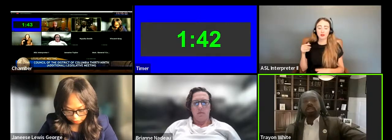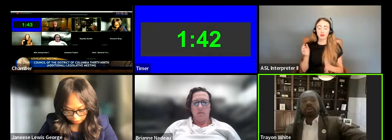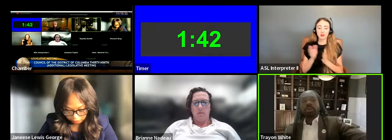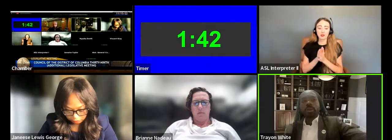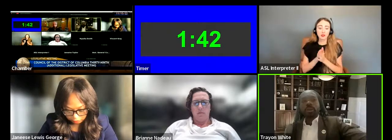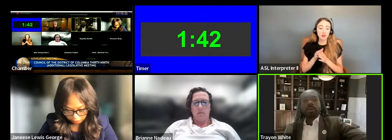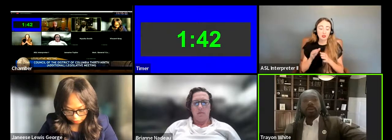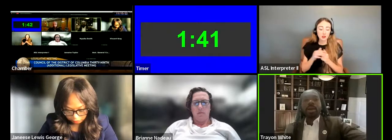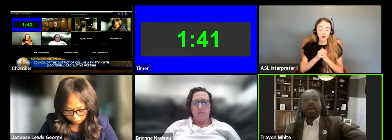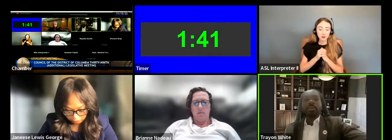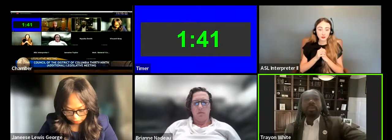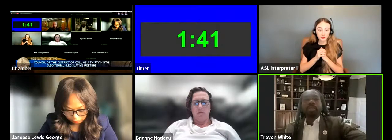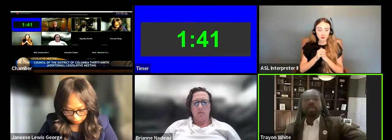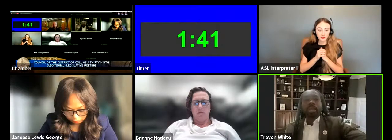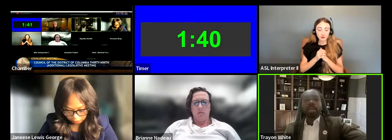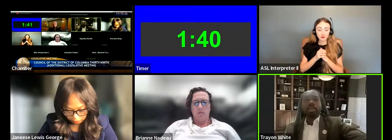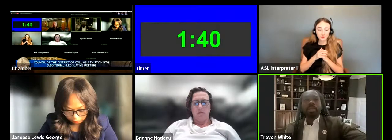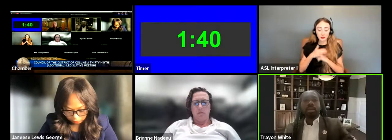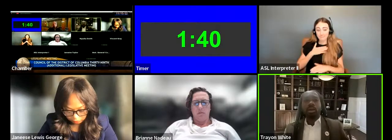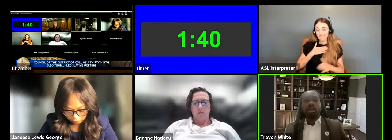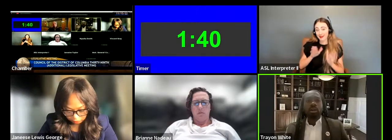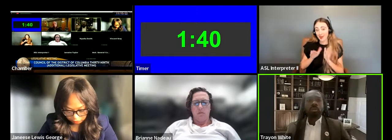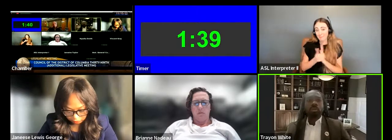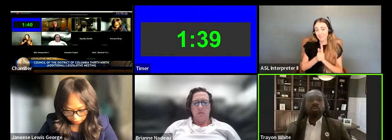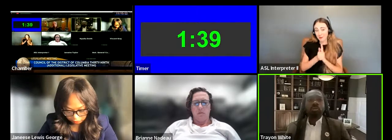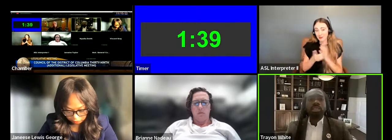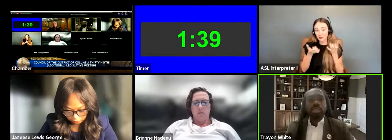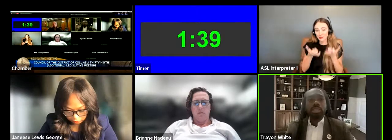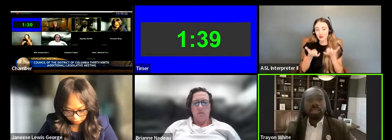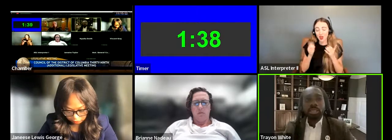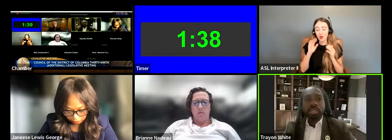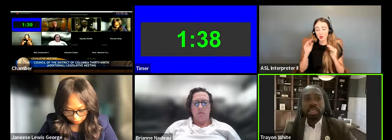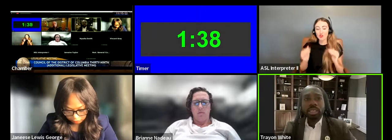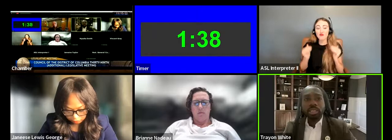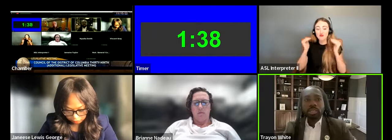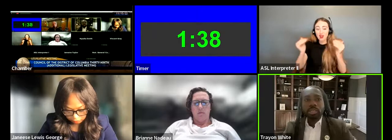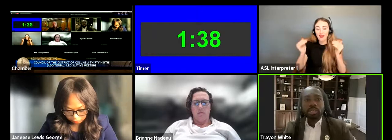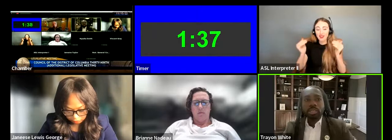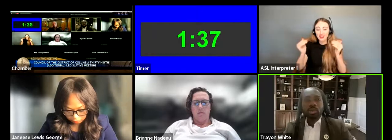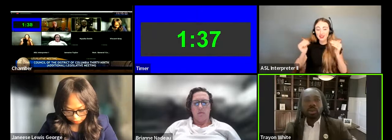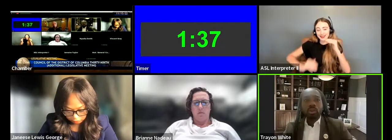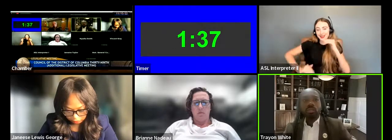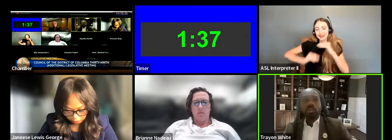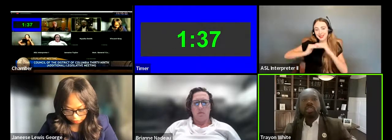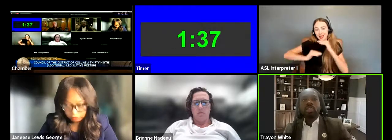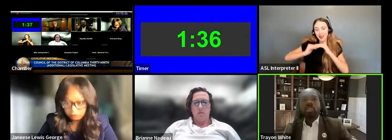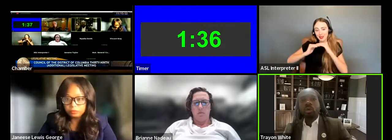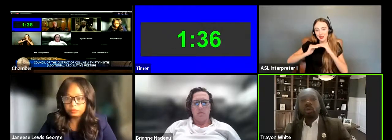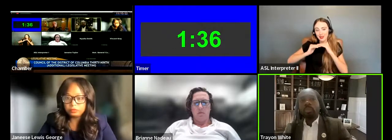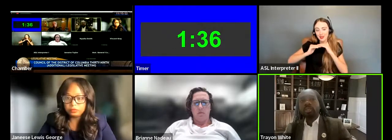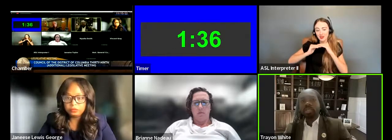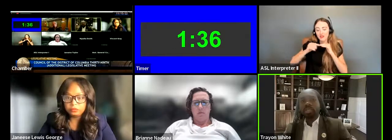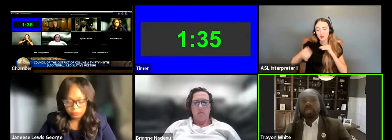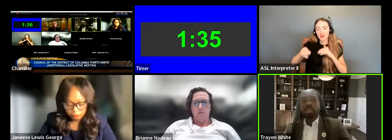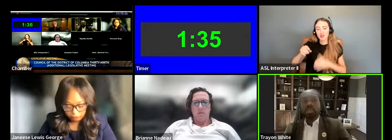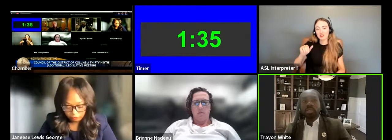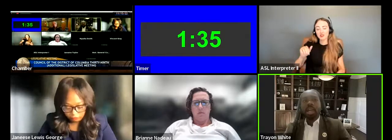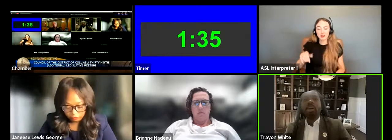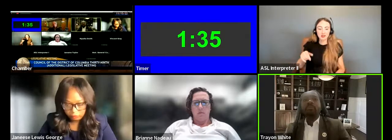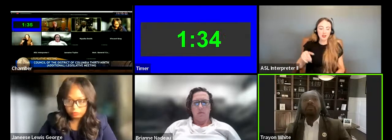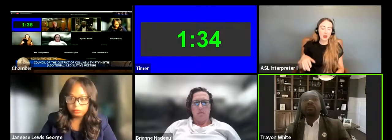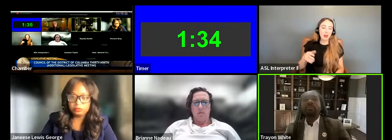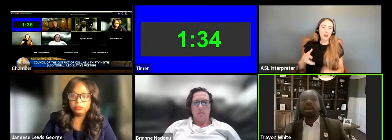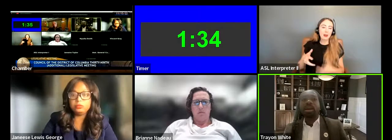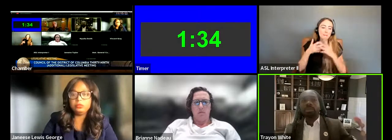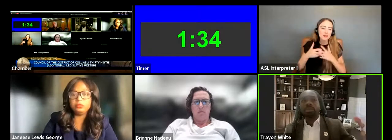this. My amendment today will raise the ceilings on the use of assault weapons, machine guns,